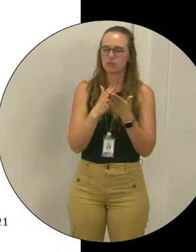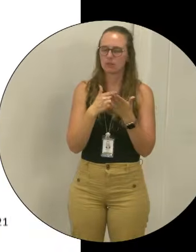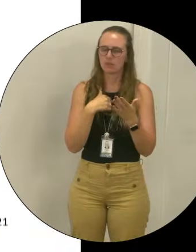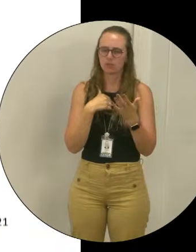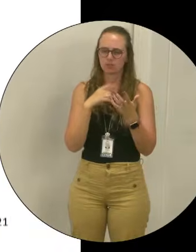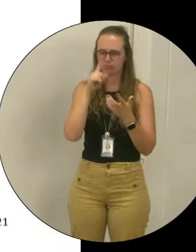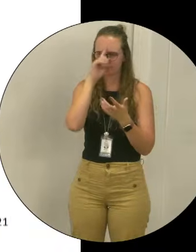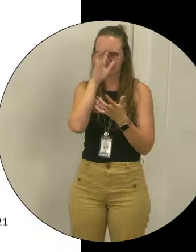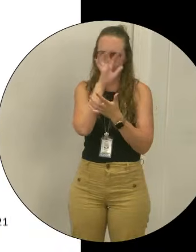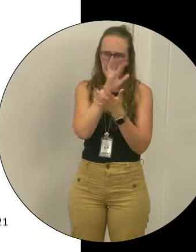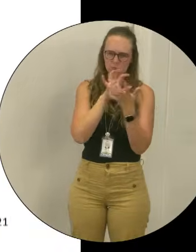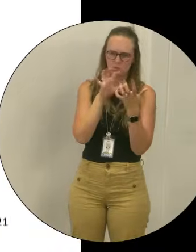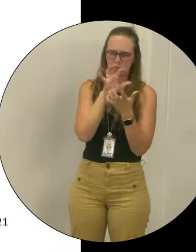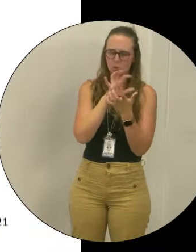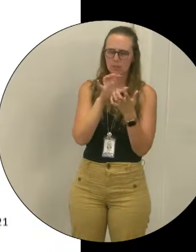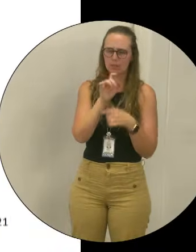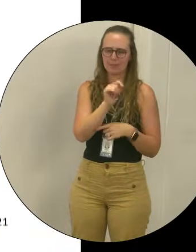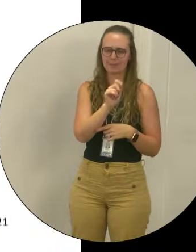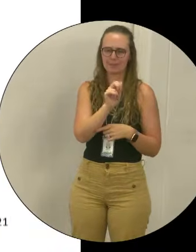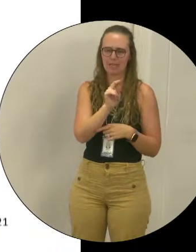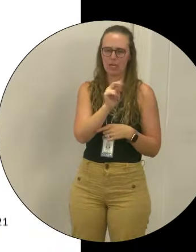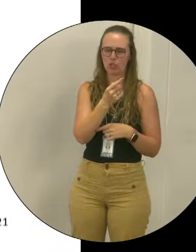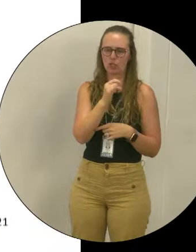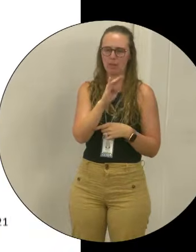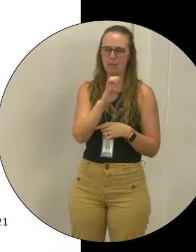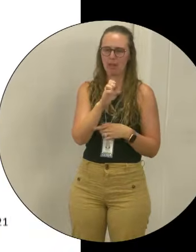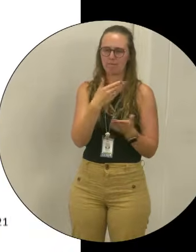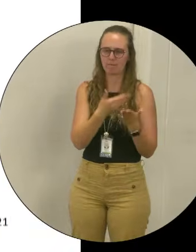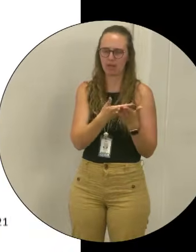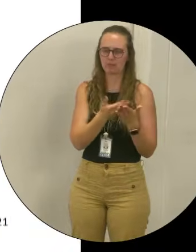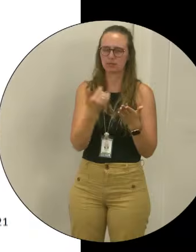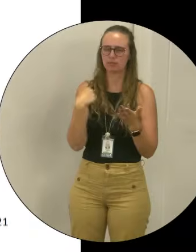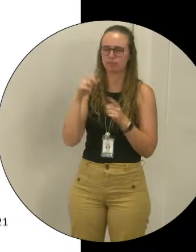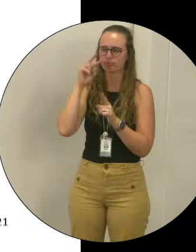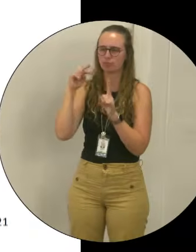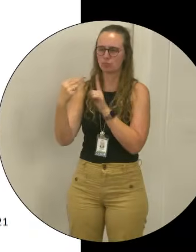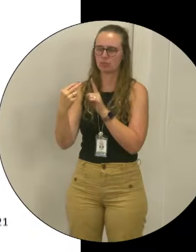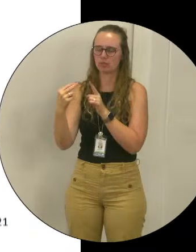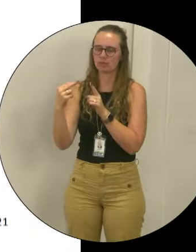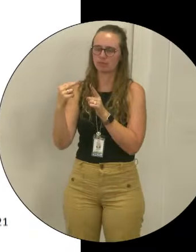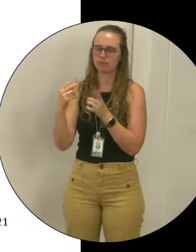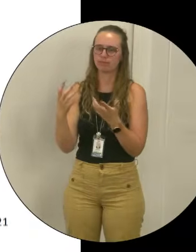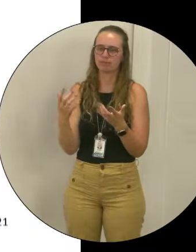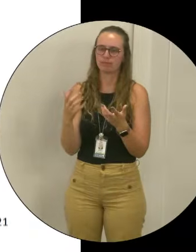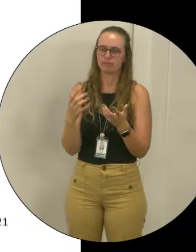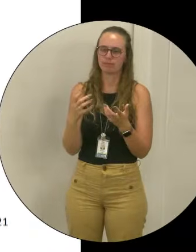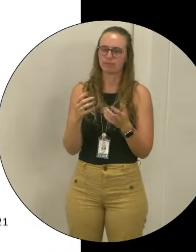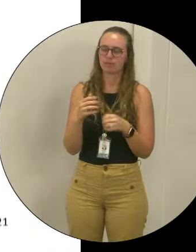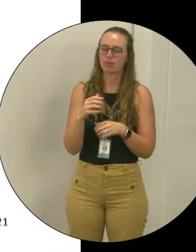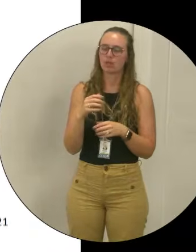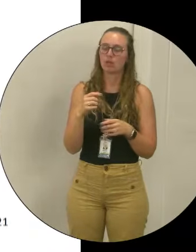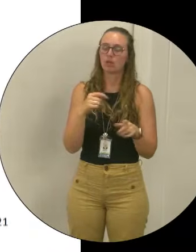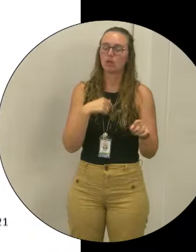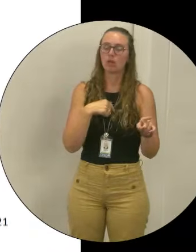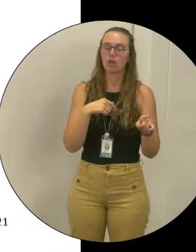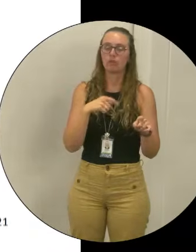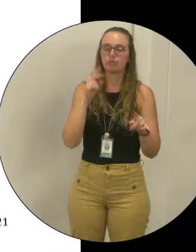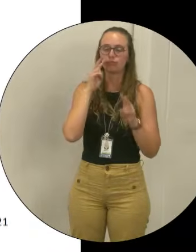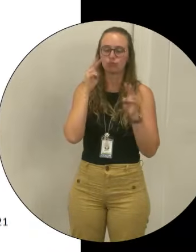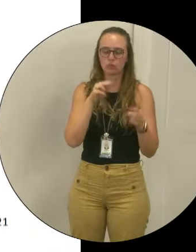because tangible facts and then perception is subjective, right? But when I also look at these numbers,